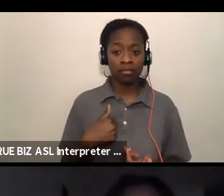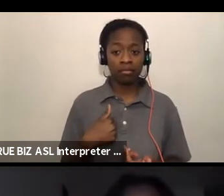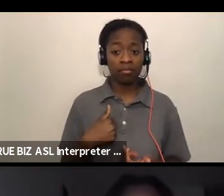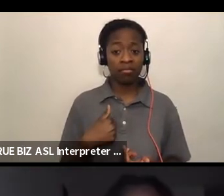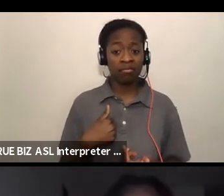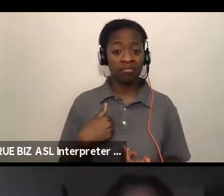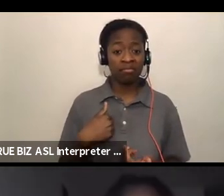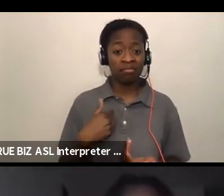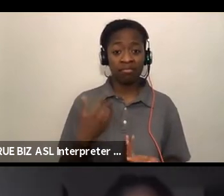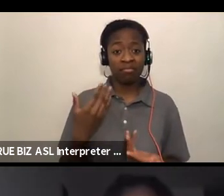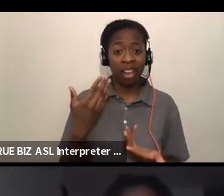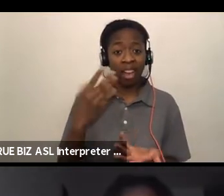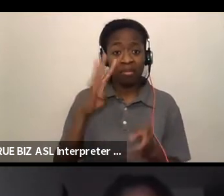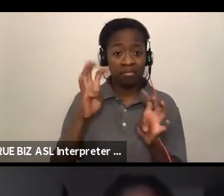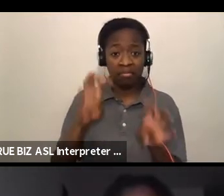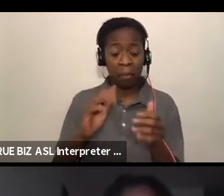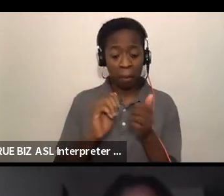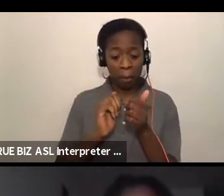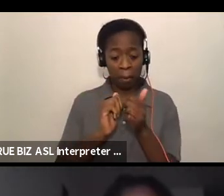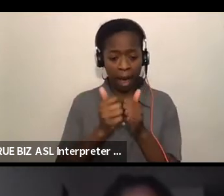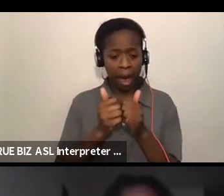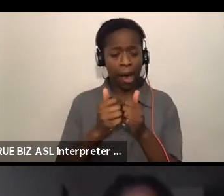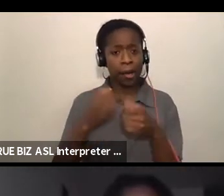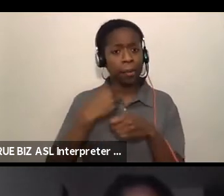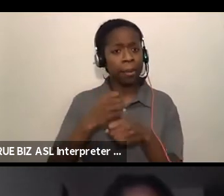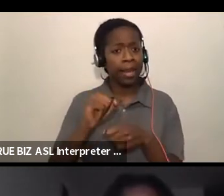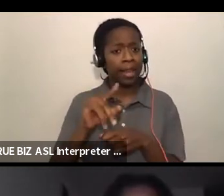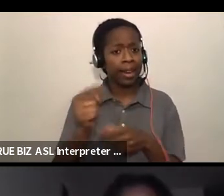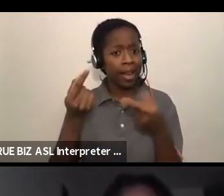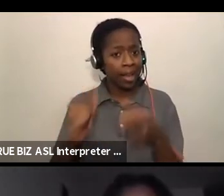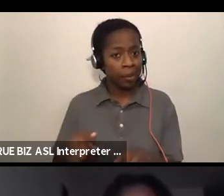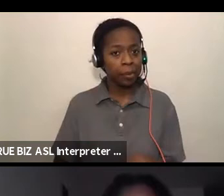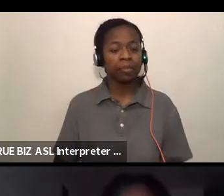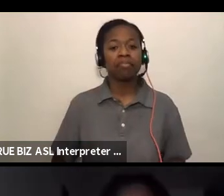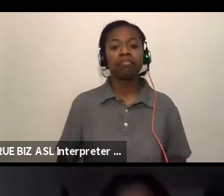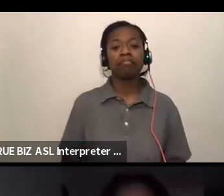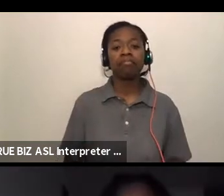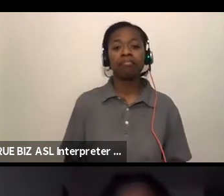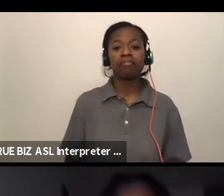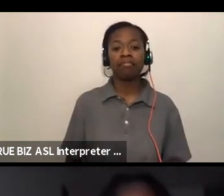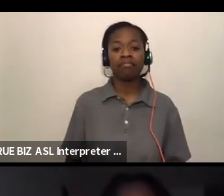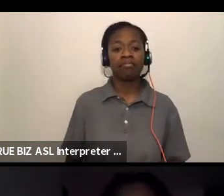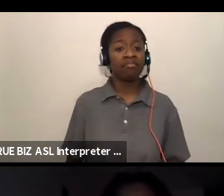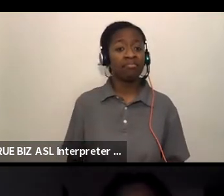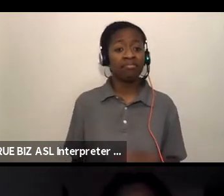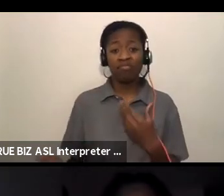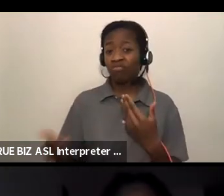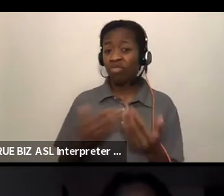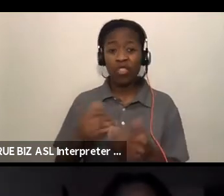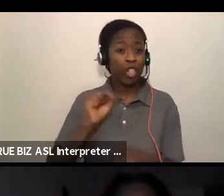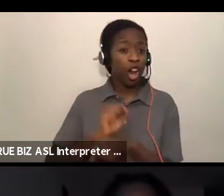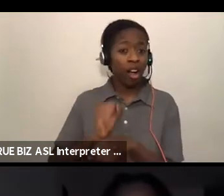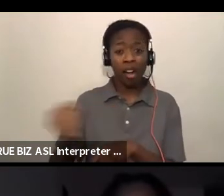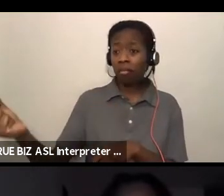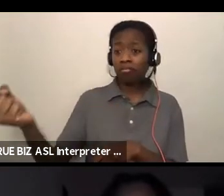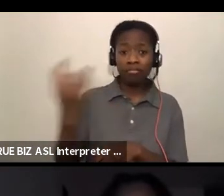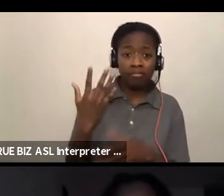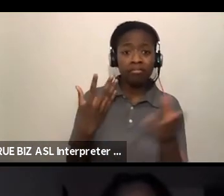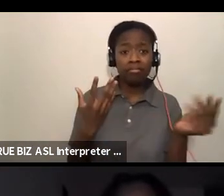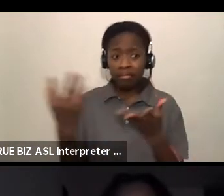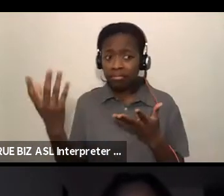how I was going to make it happen. And so I was taking whatever gig was thrown at me at